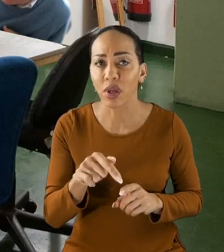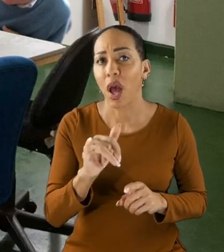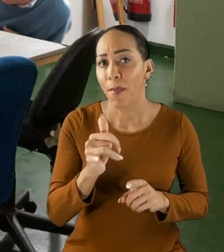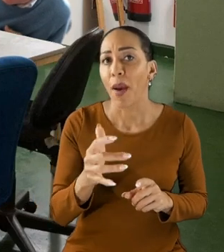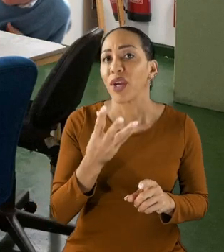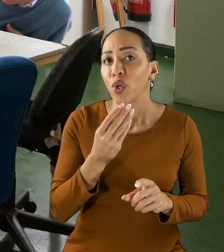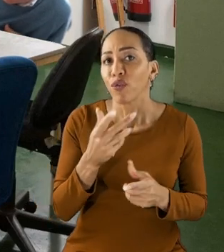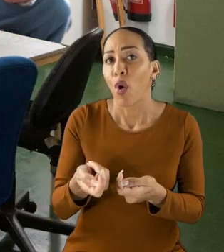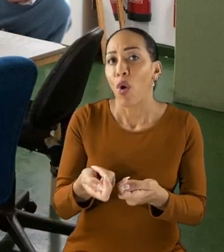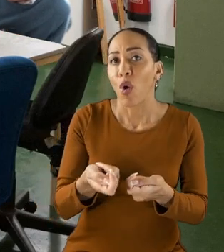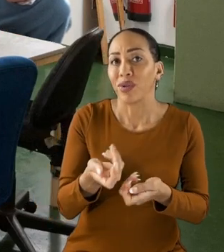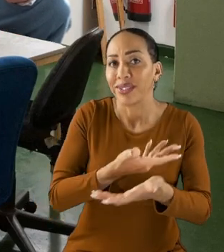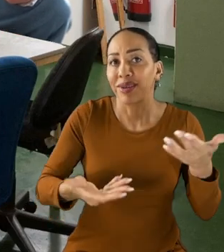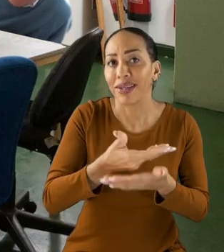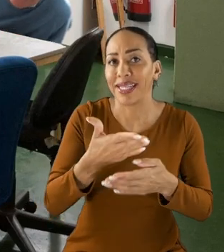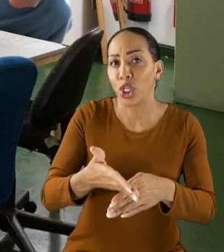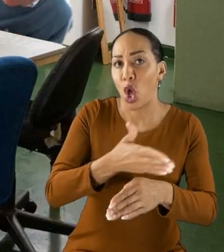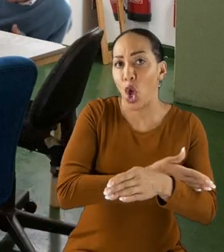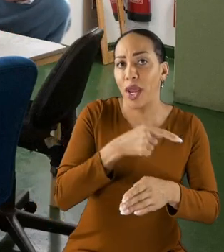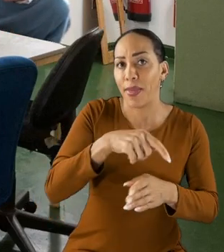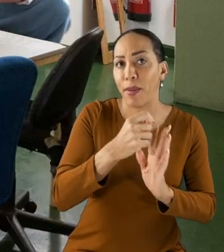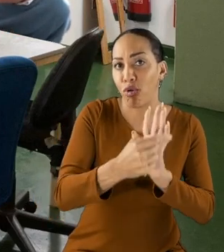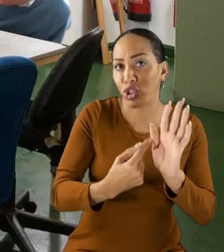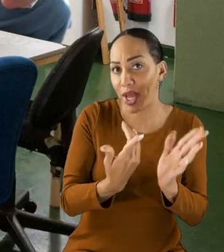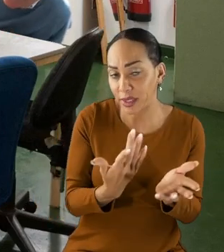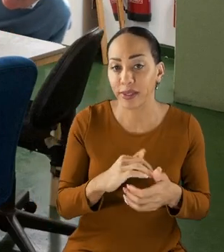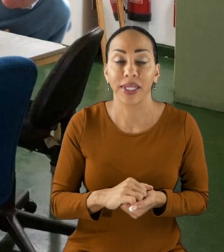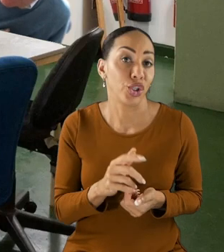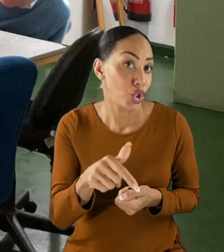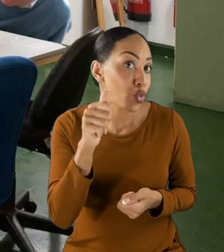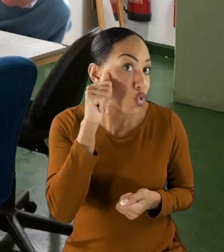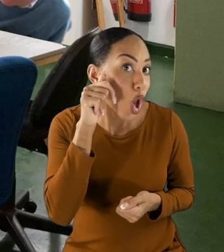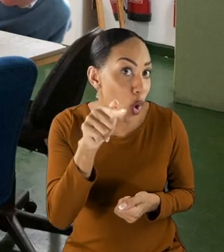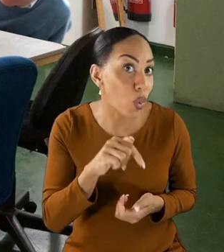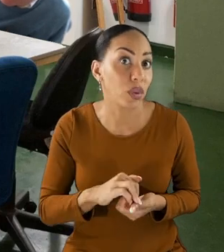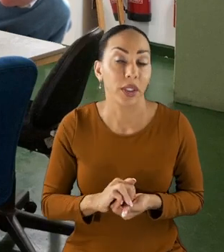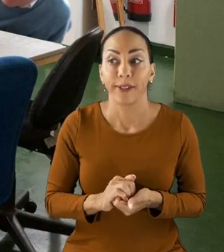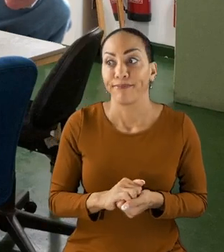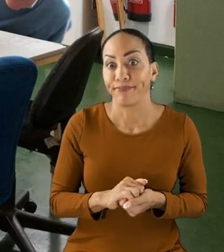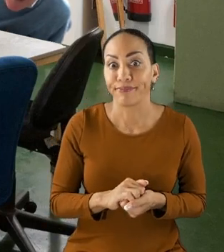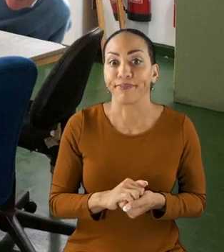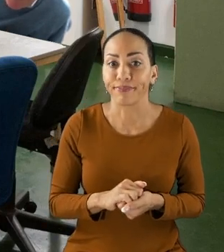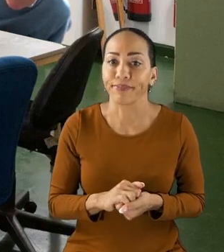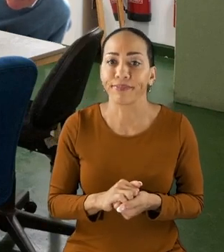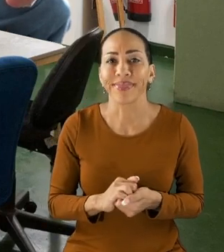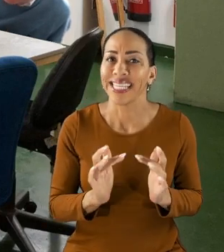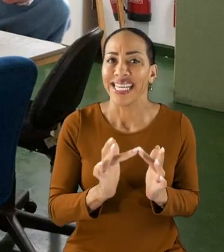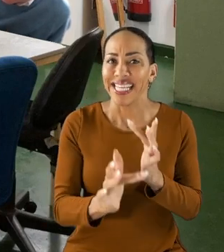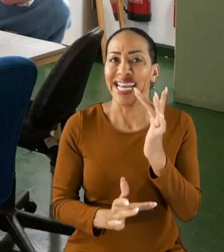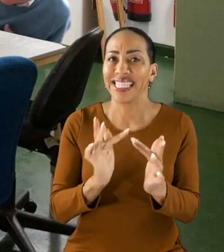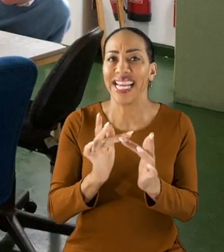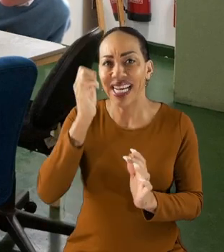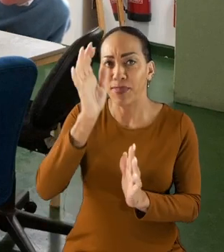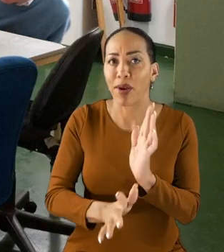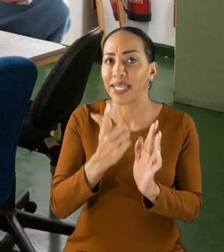on, because I think, as we know, the internet experience is in many ways quite a negative